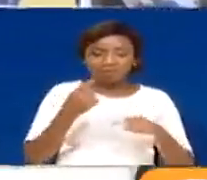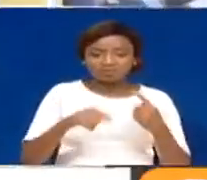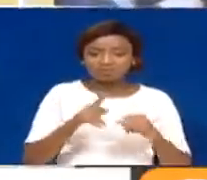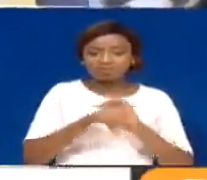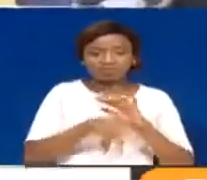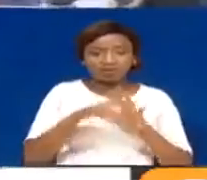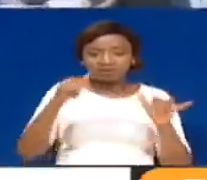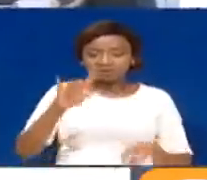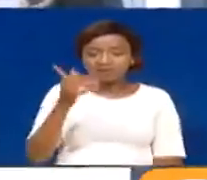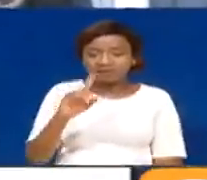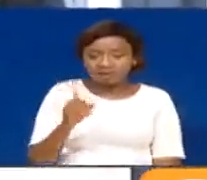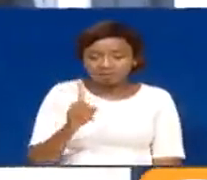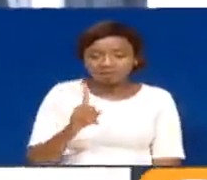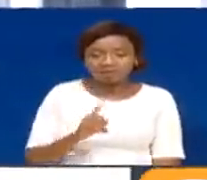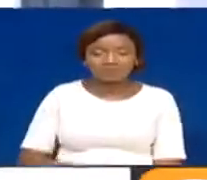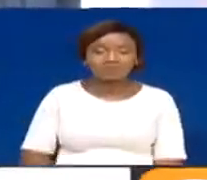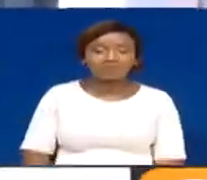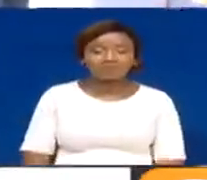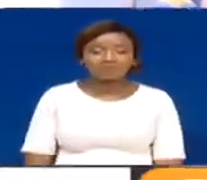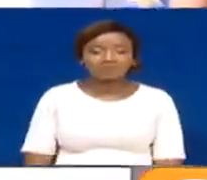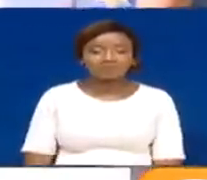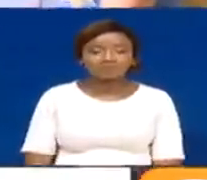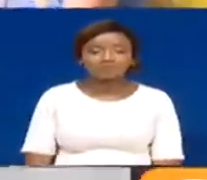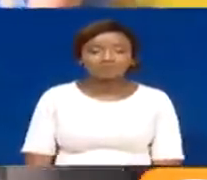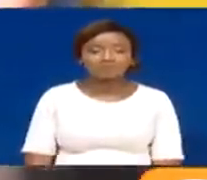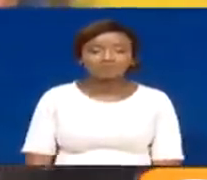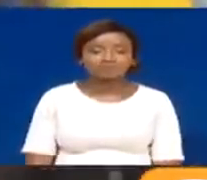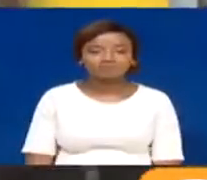primaries in the city county. Sam Ogina, Citizen TV, Nairobi.